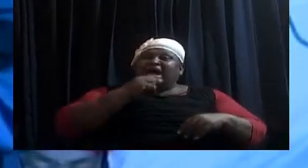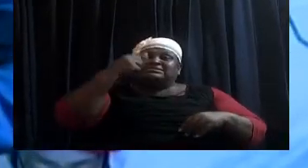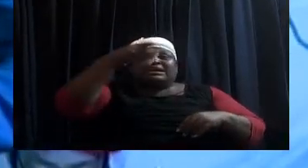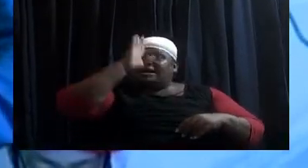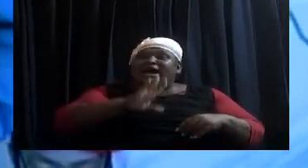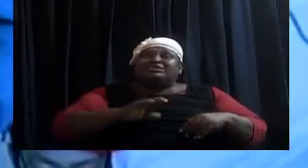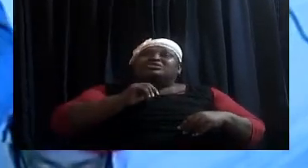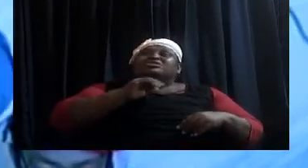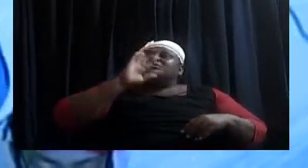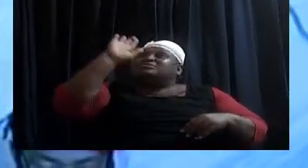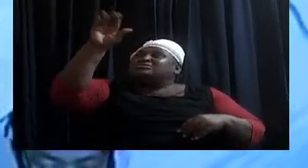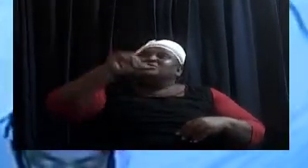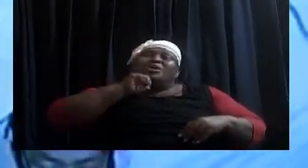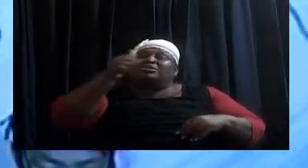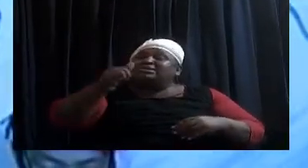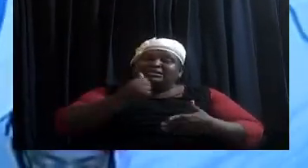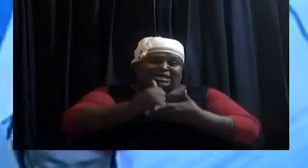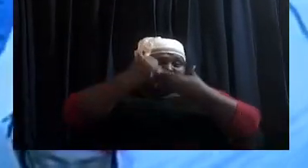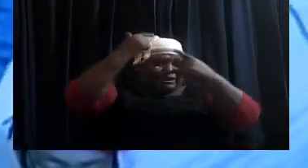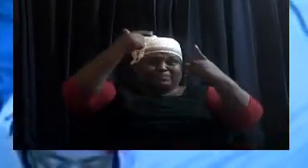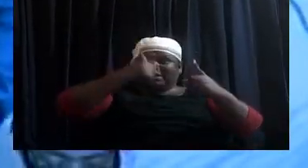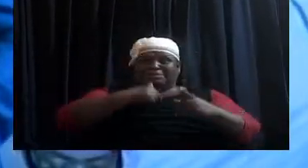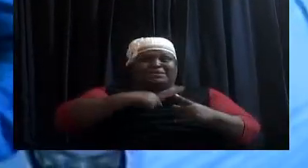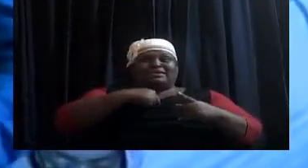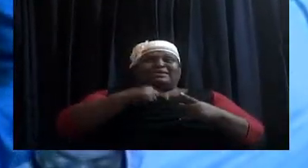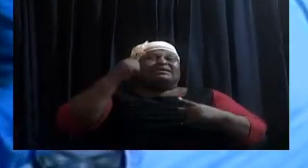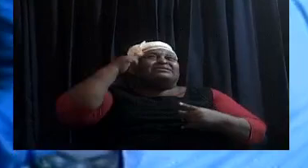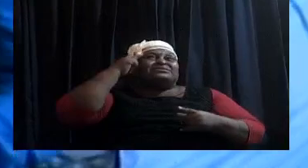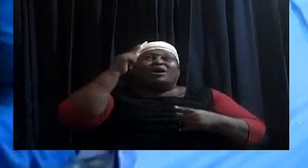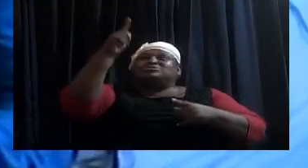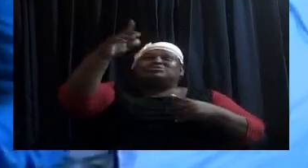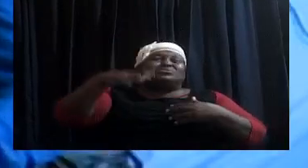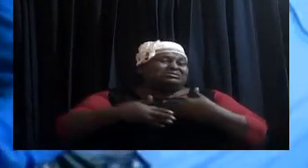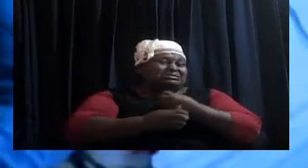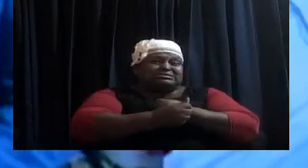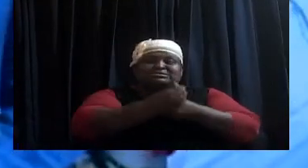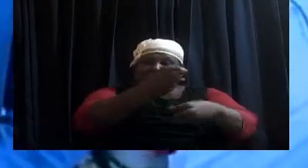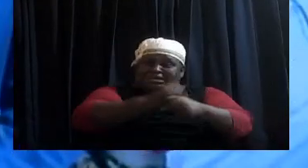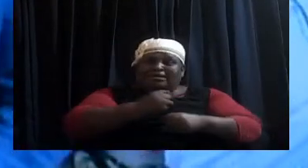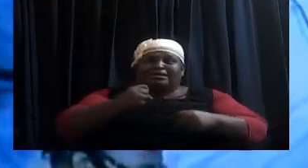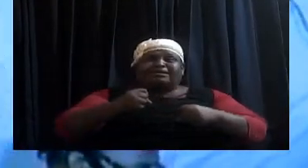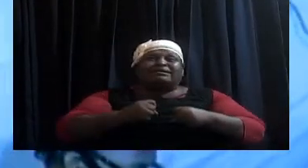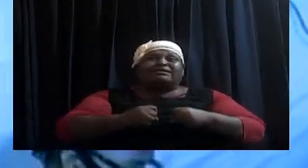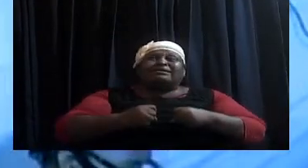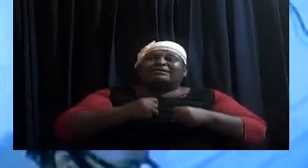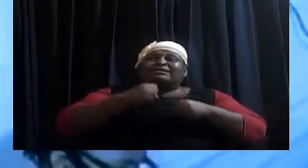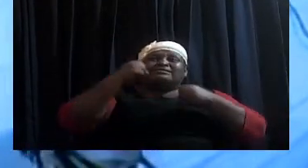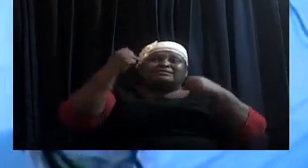this. I thought you would have taken it away by now.